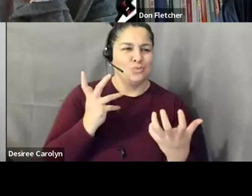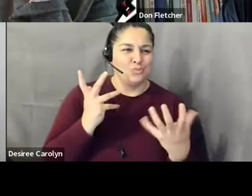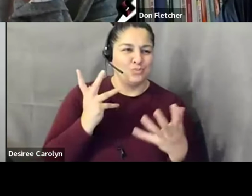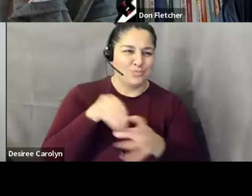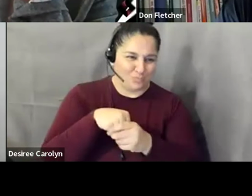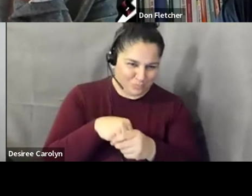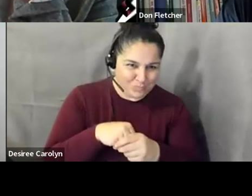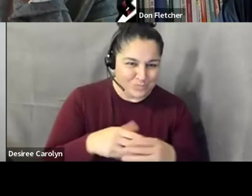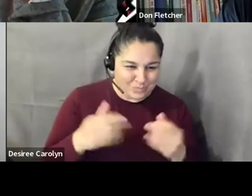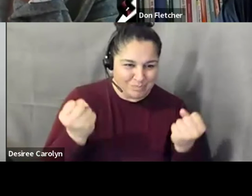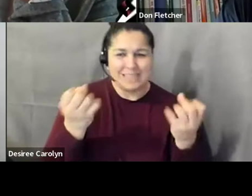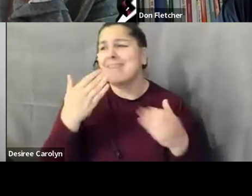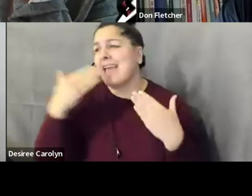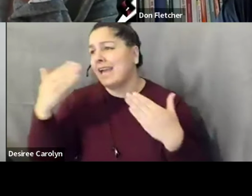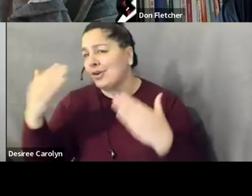providing the interpreters.